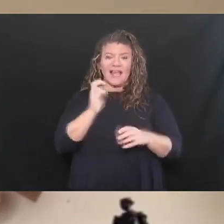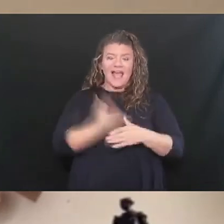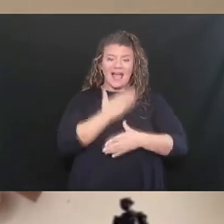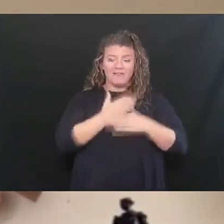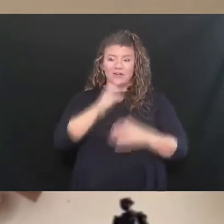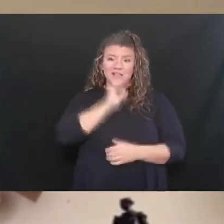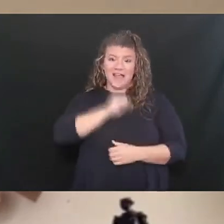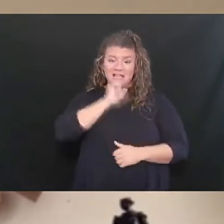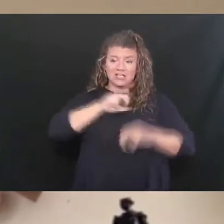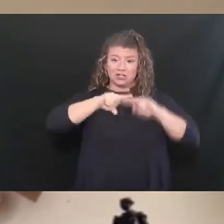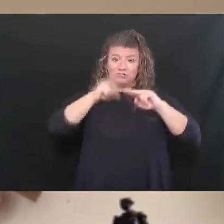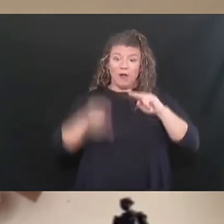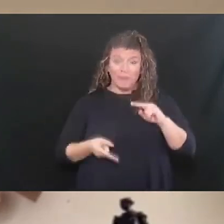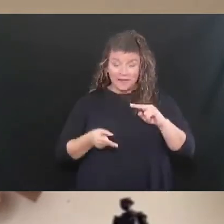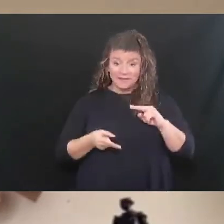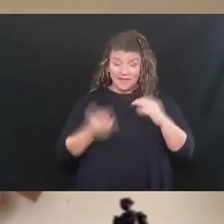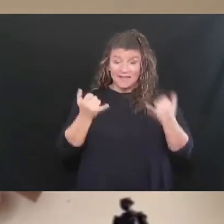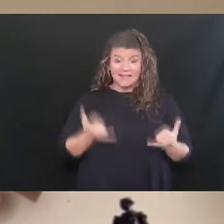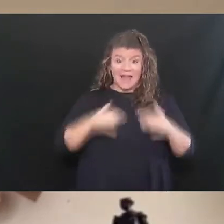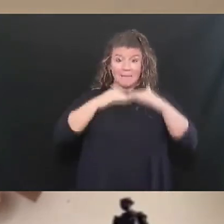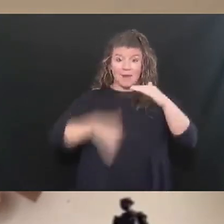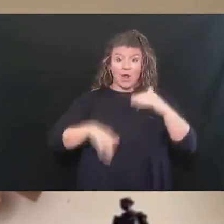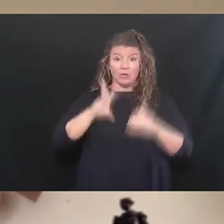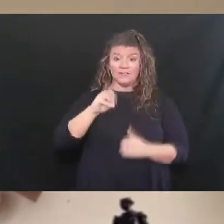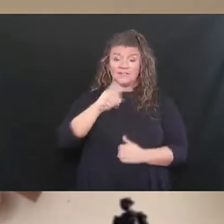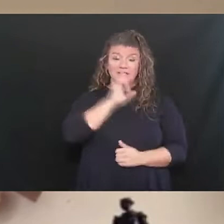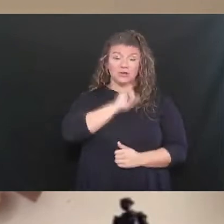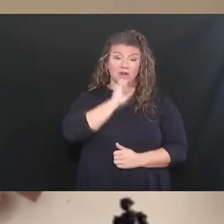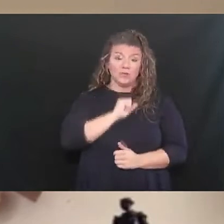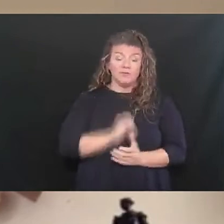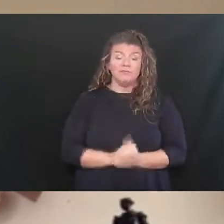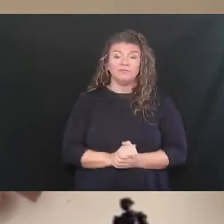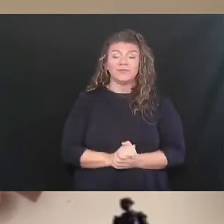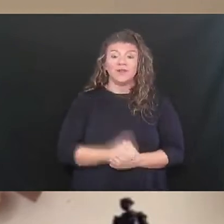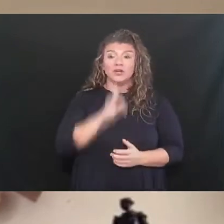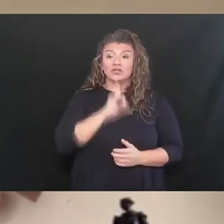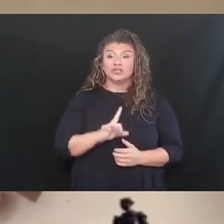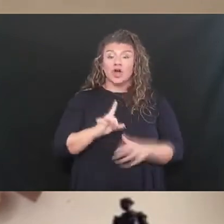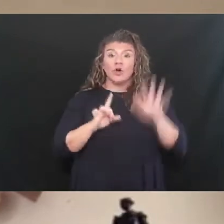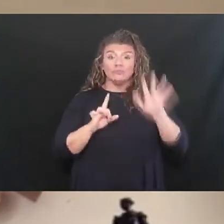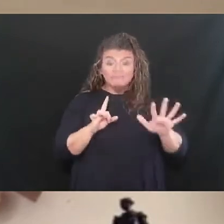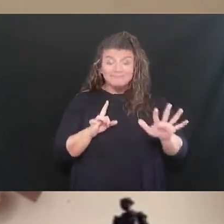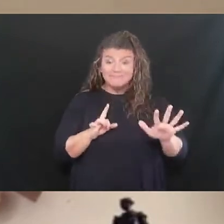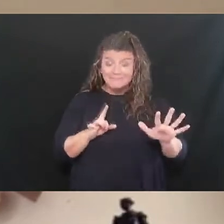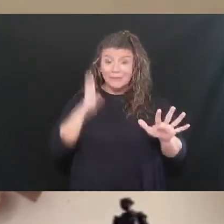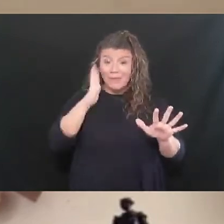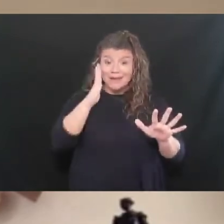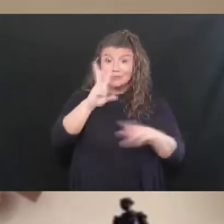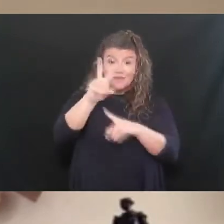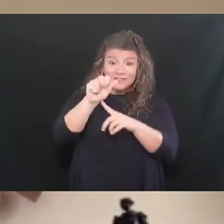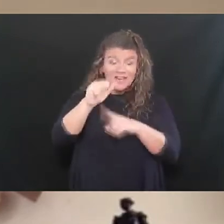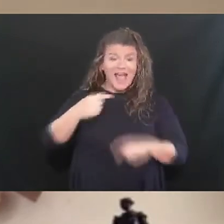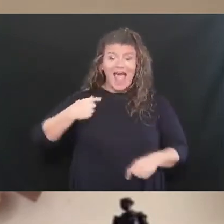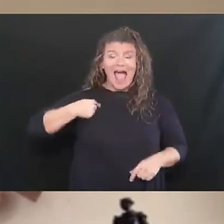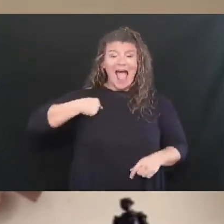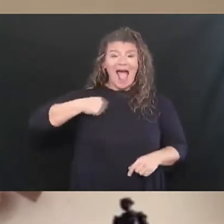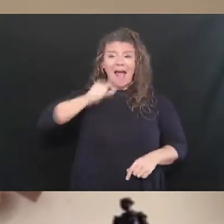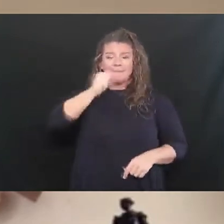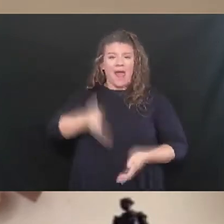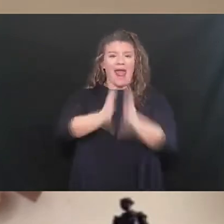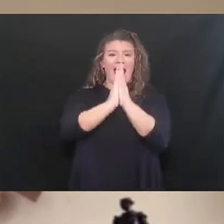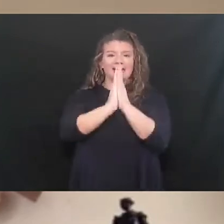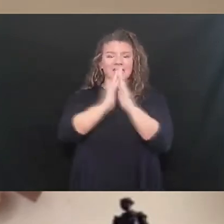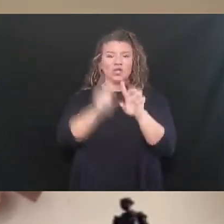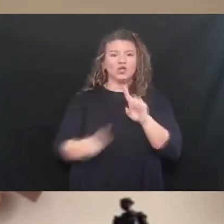age is dropping significantly, now below 60 years of age. So West Virginia, we wouldn't be asking you to do